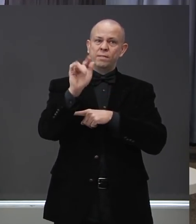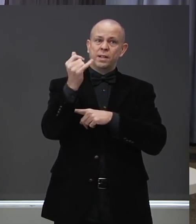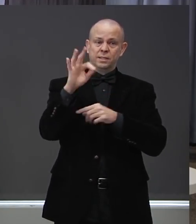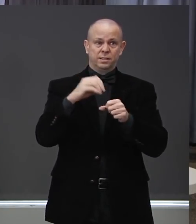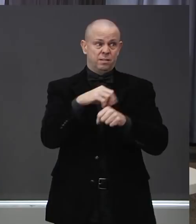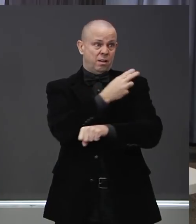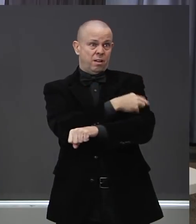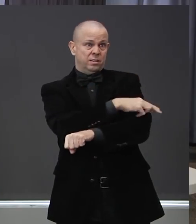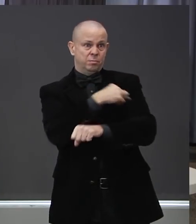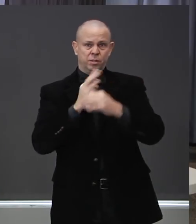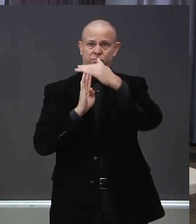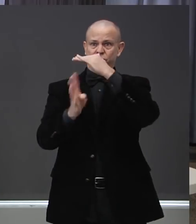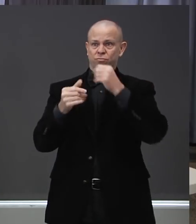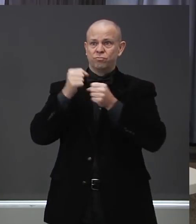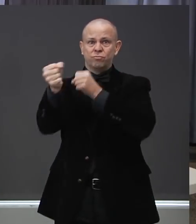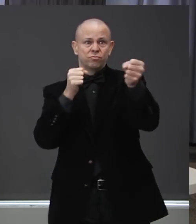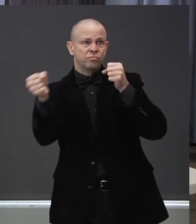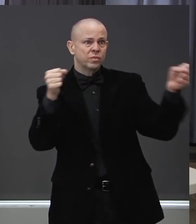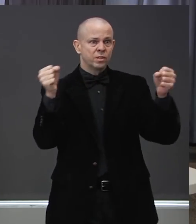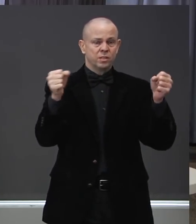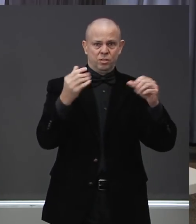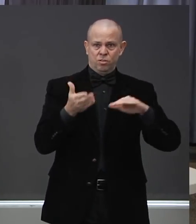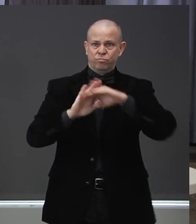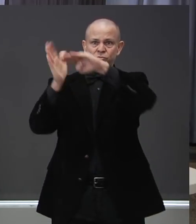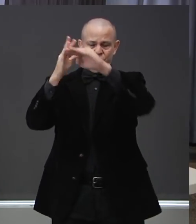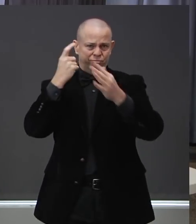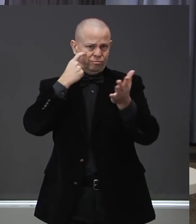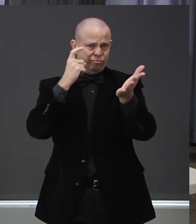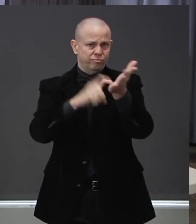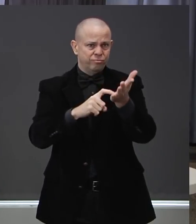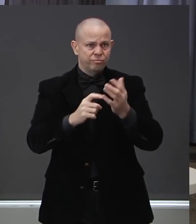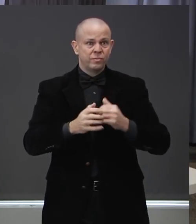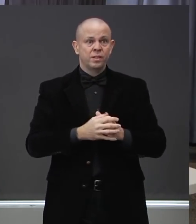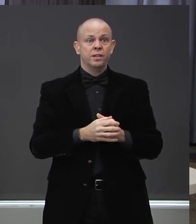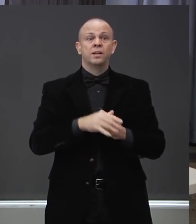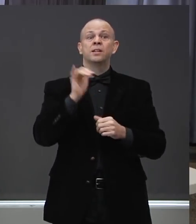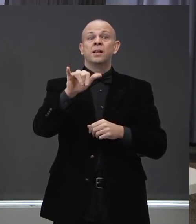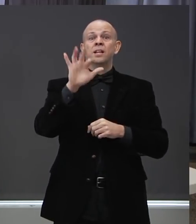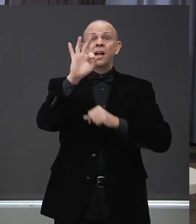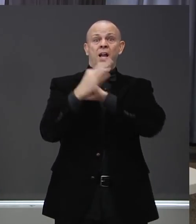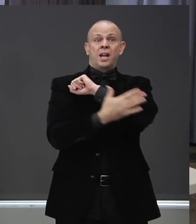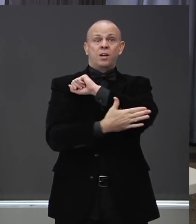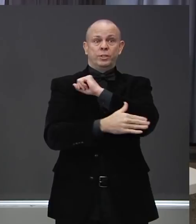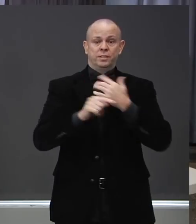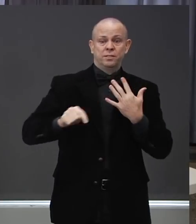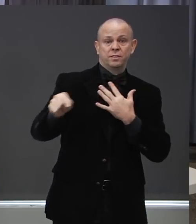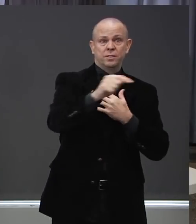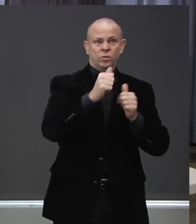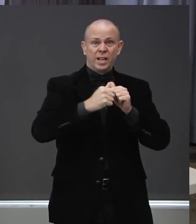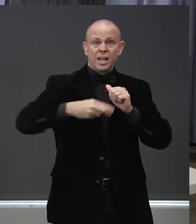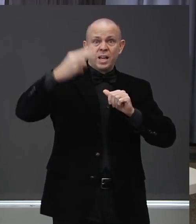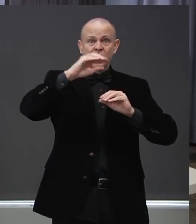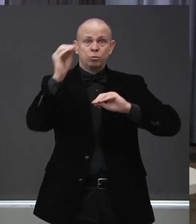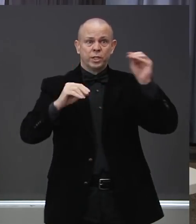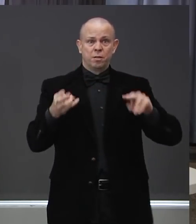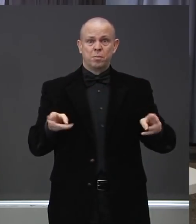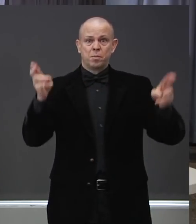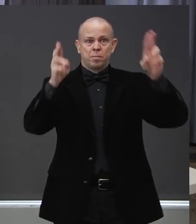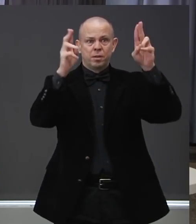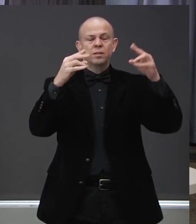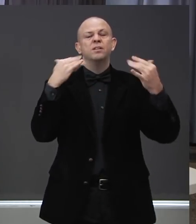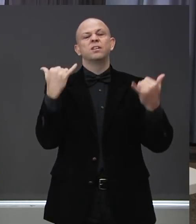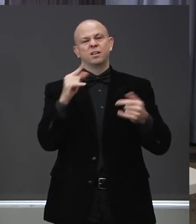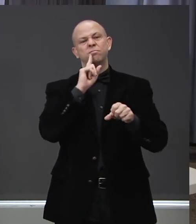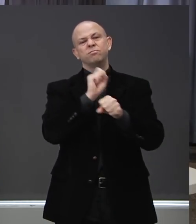rising sharply. In response, 9 counties with high COVID case rates began a 2-week pause on social